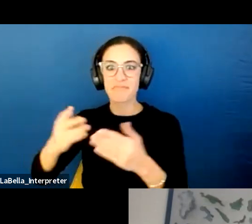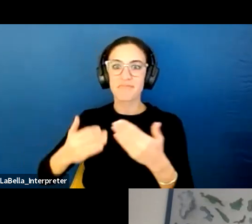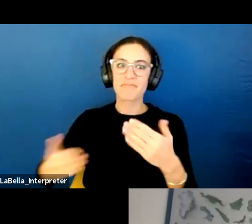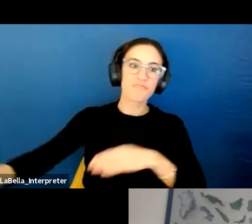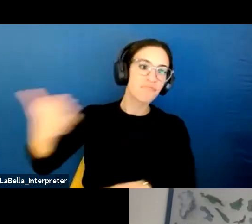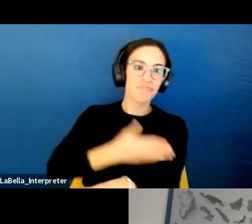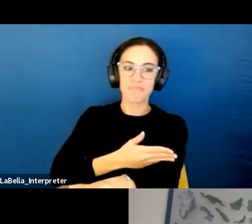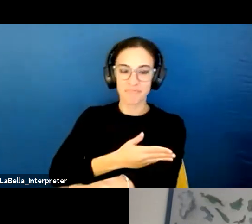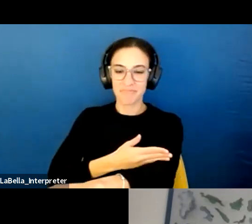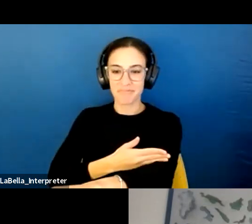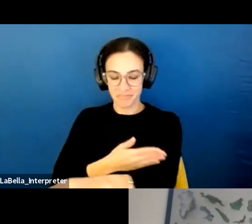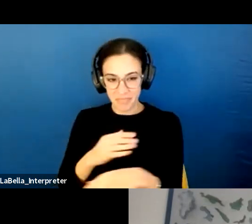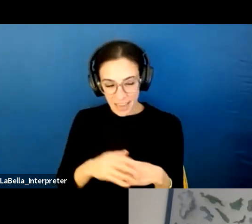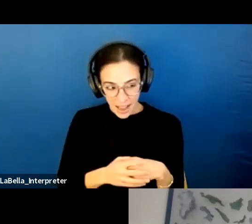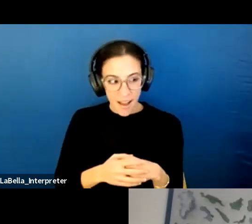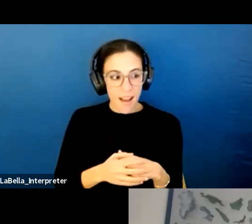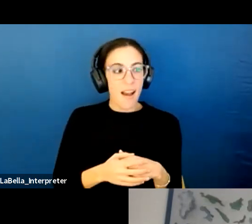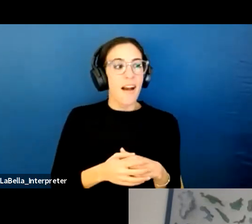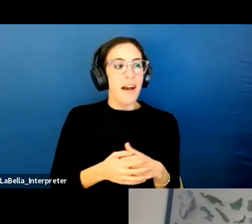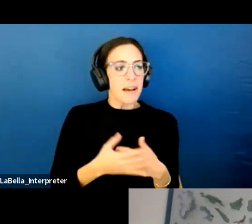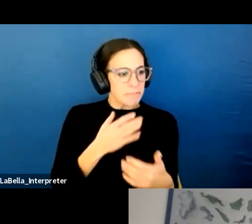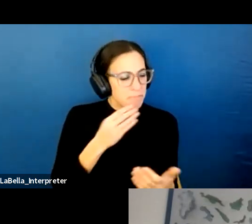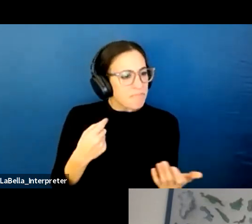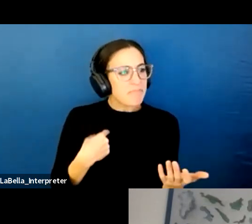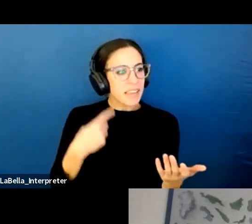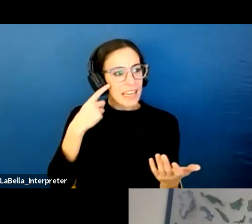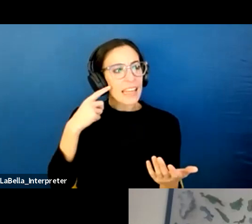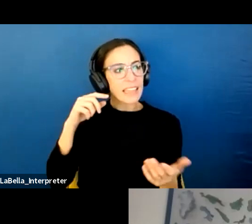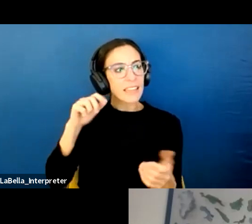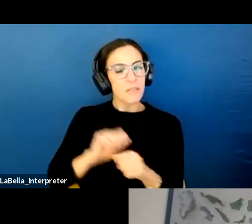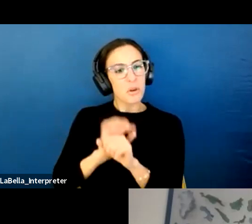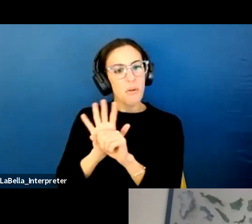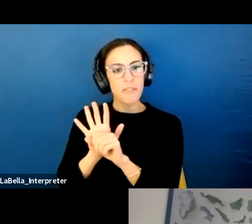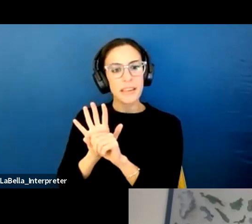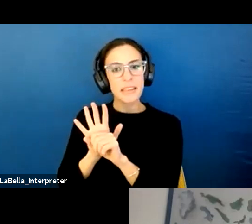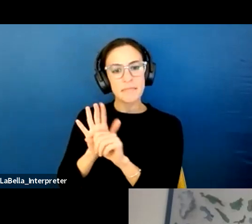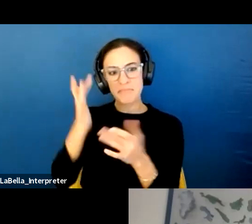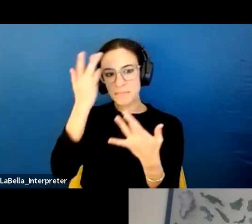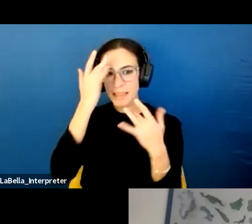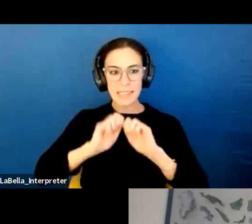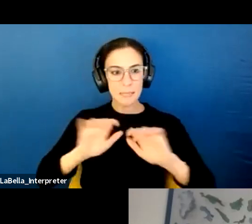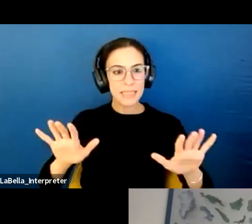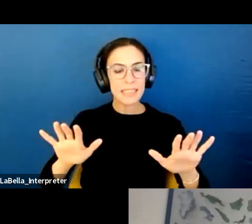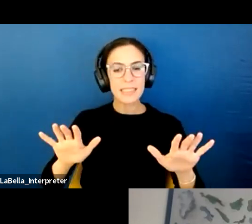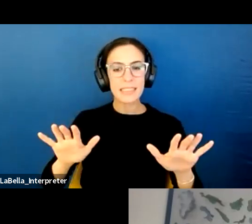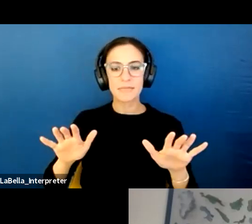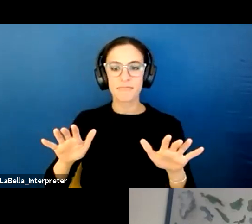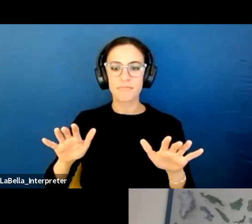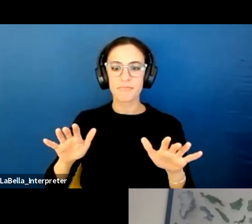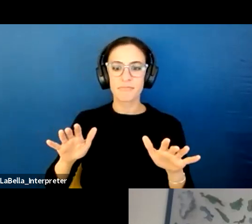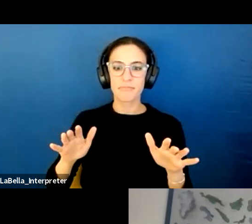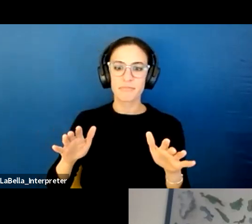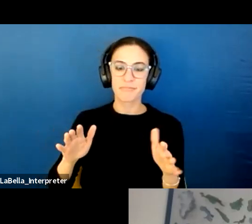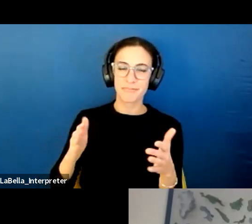attitudes. And I think that the pandemic, it should just sort of talk about something that might at first blush